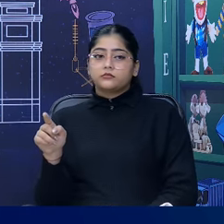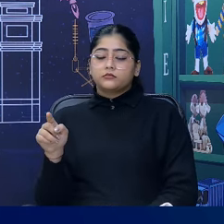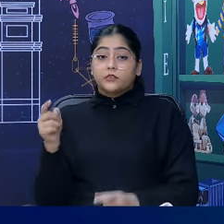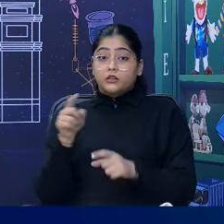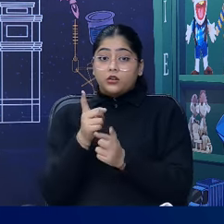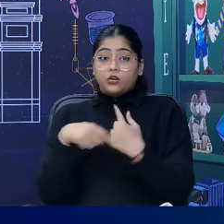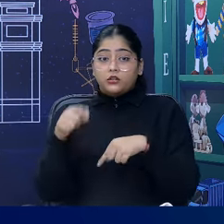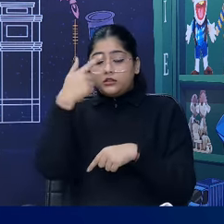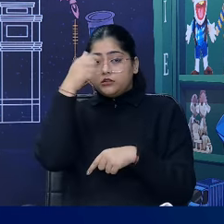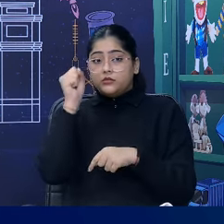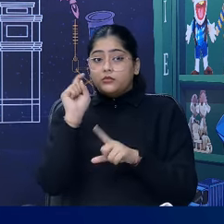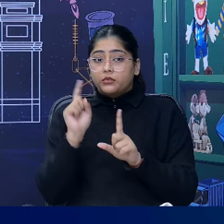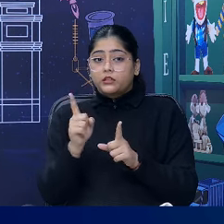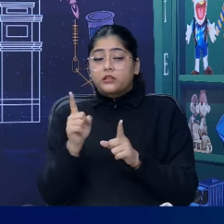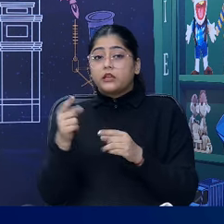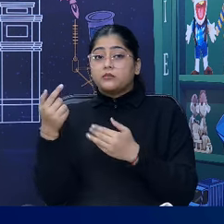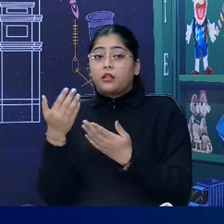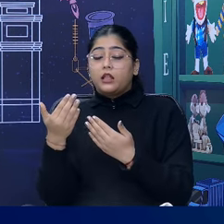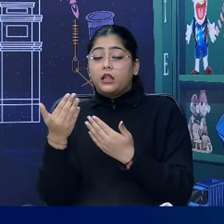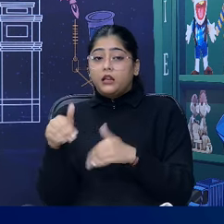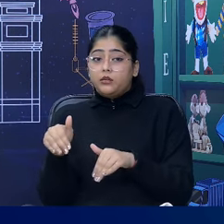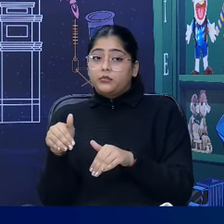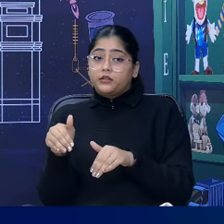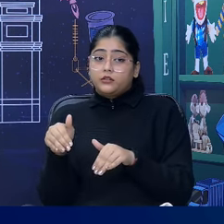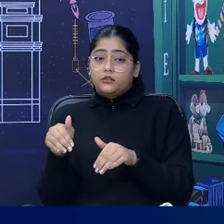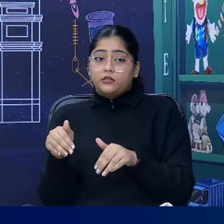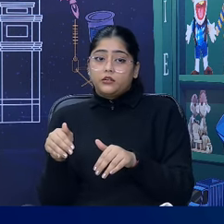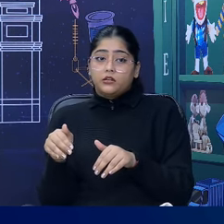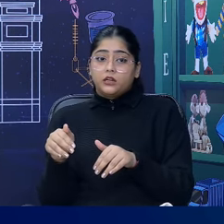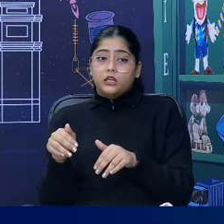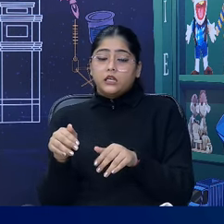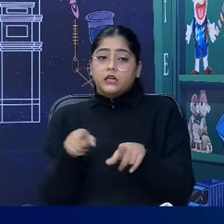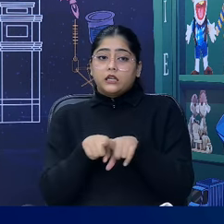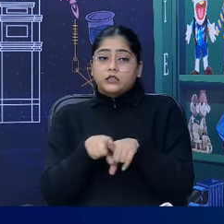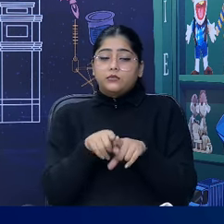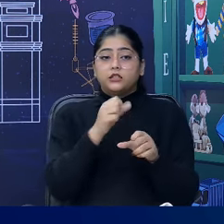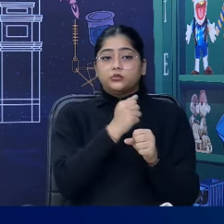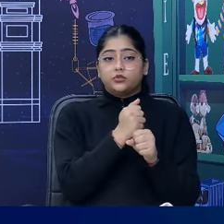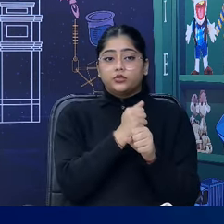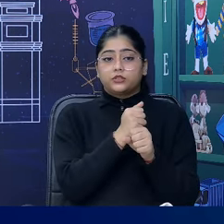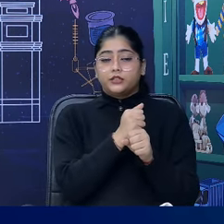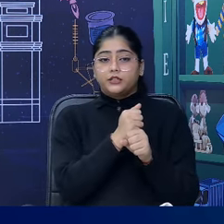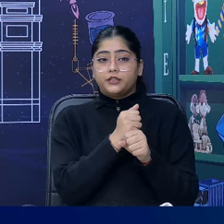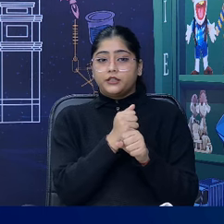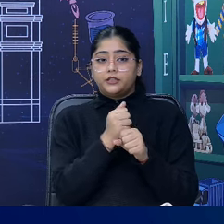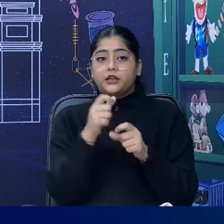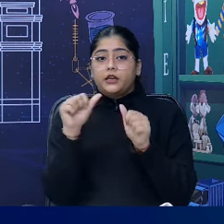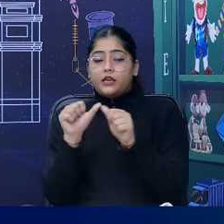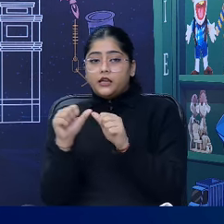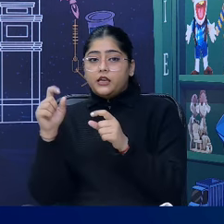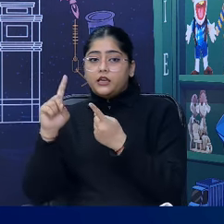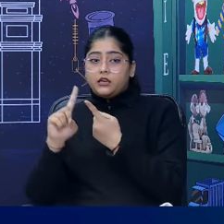are limited. They are finite in number. We can just see more examples, say A,